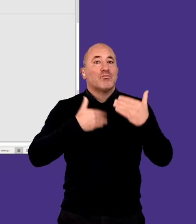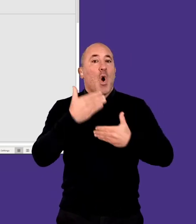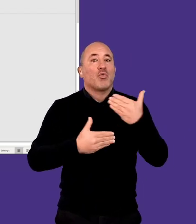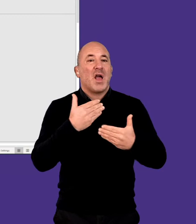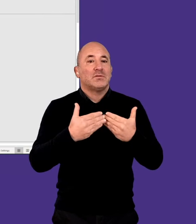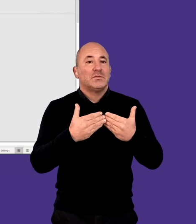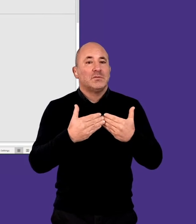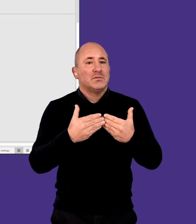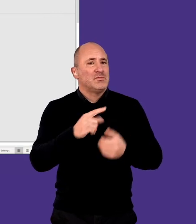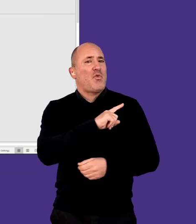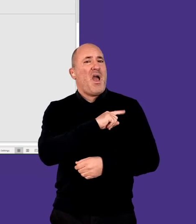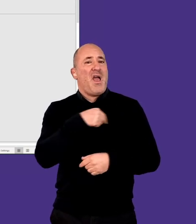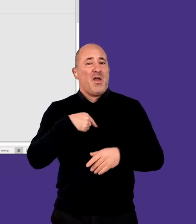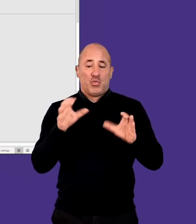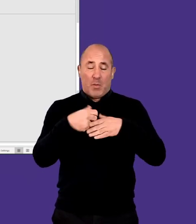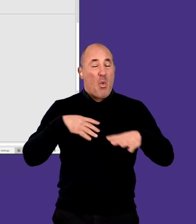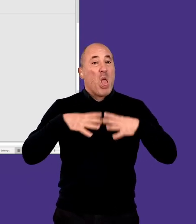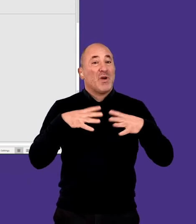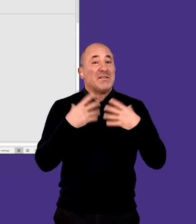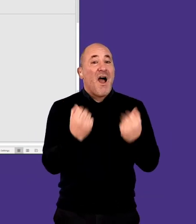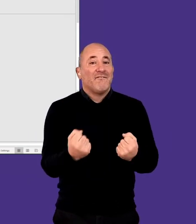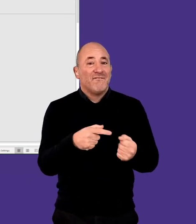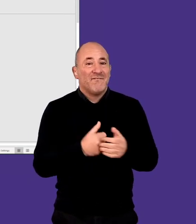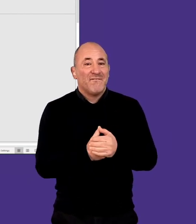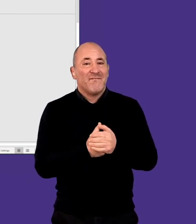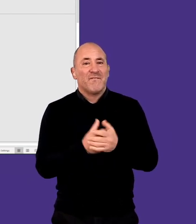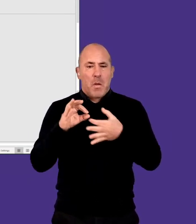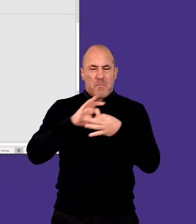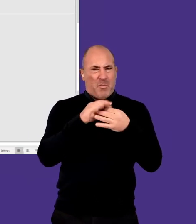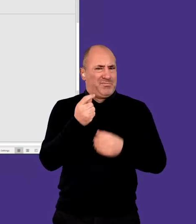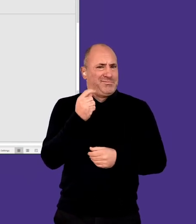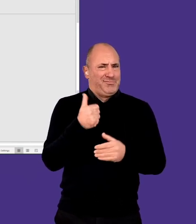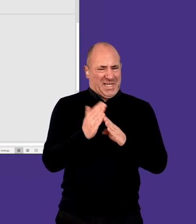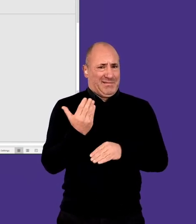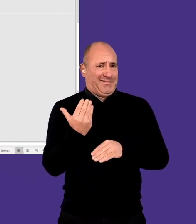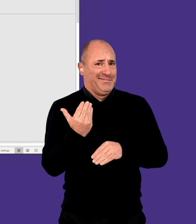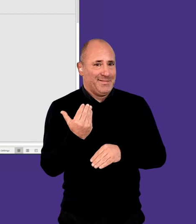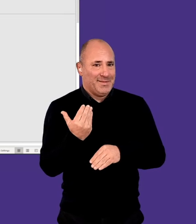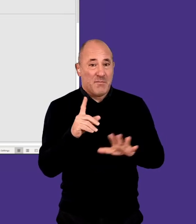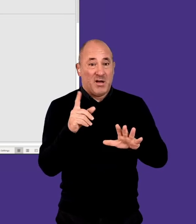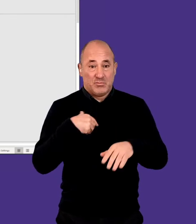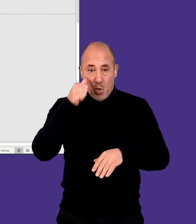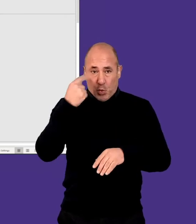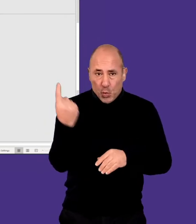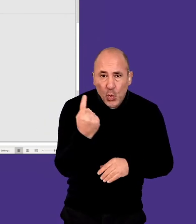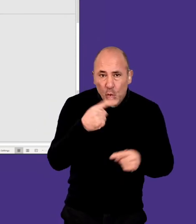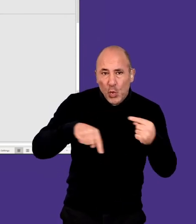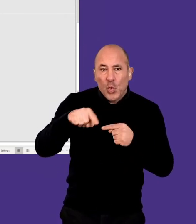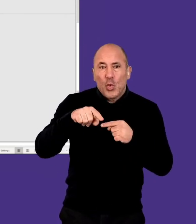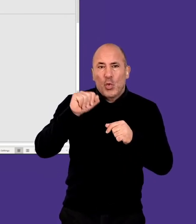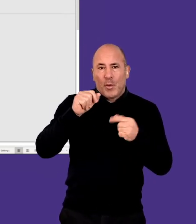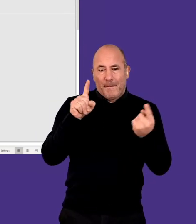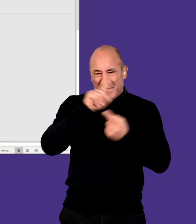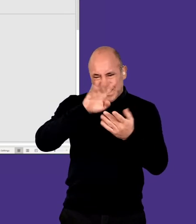as in progress because we've already got this group together. They haven't necessarily been working together very long, but we know who they